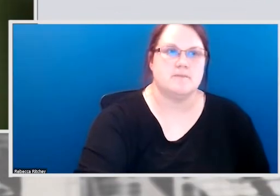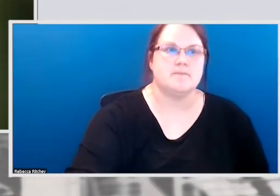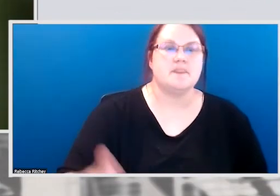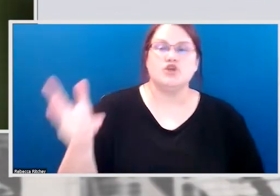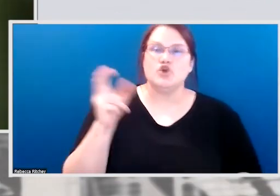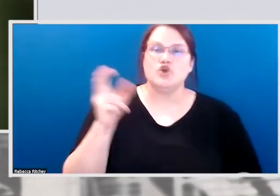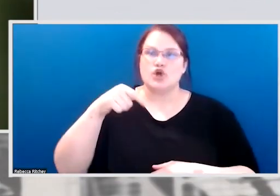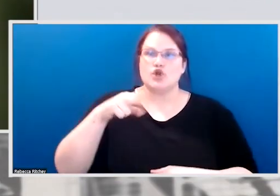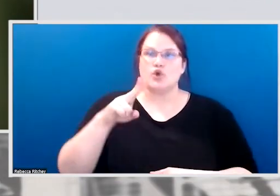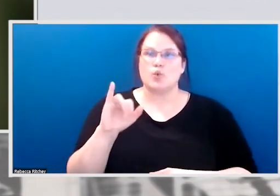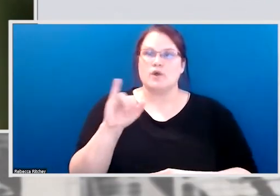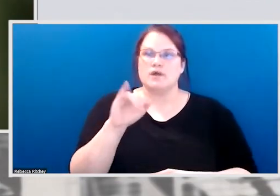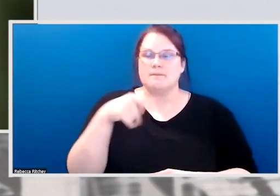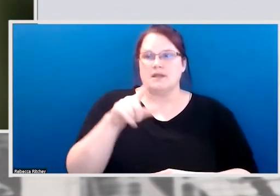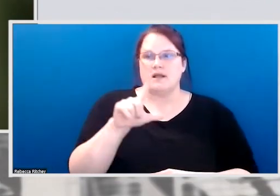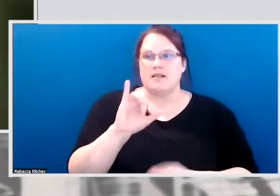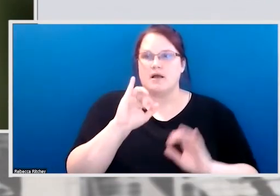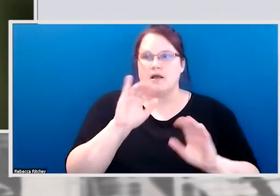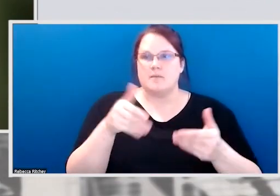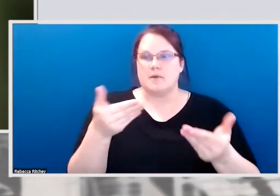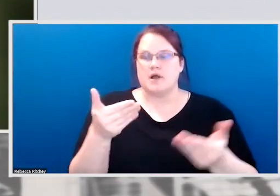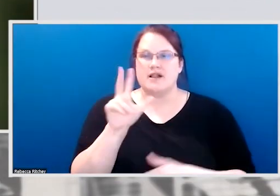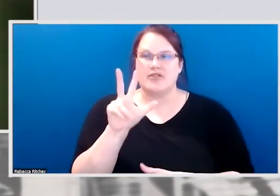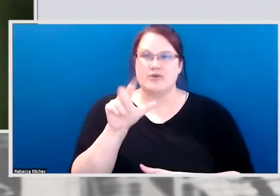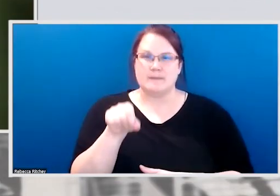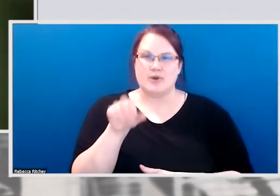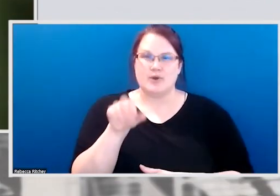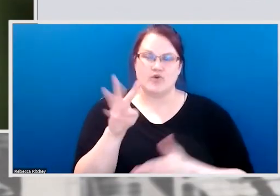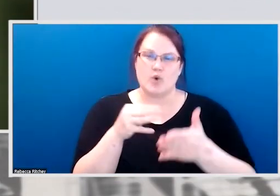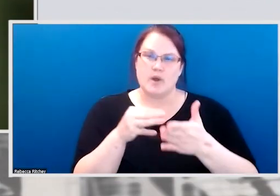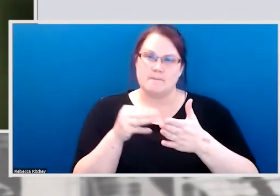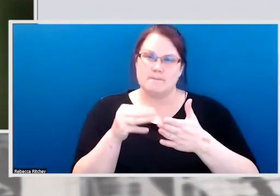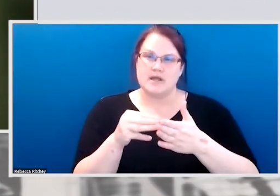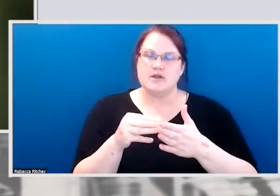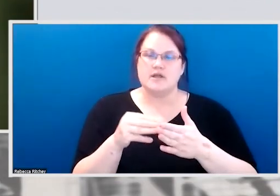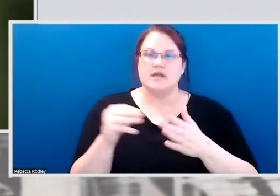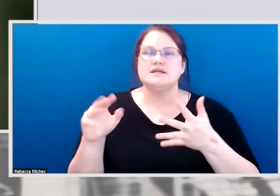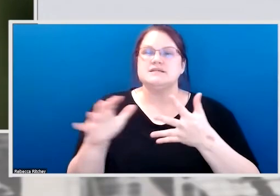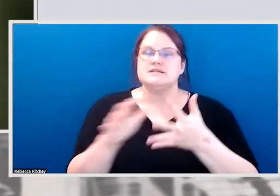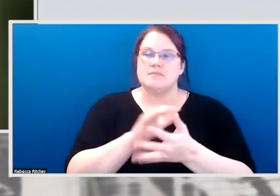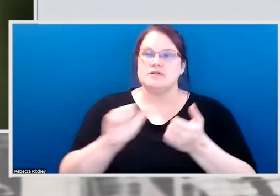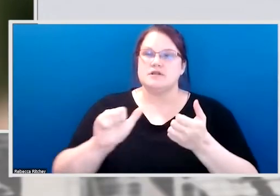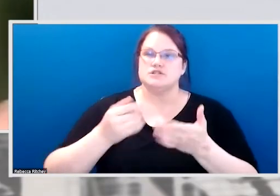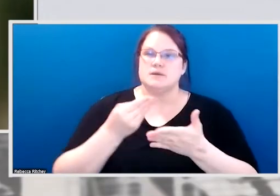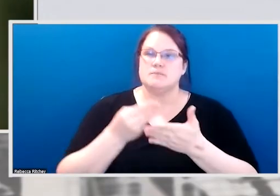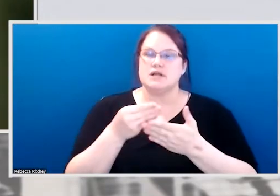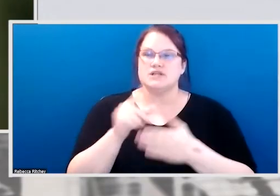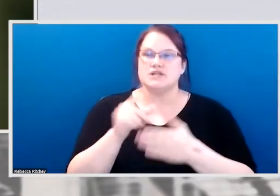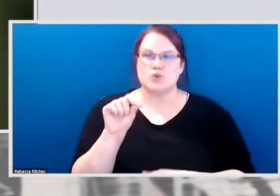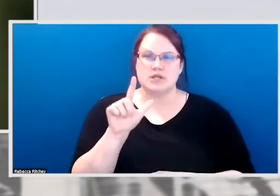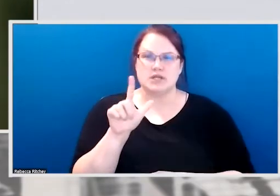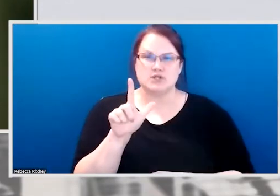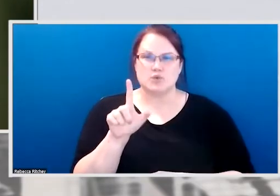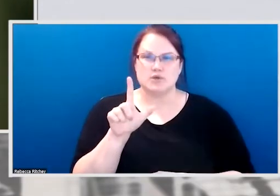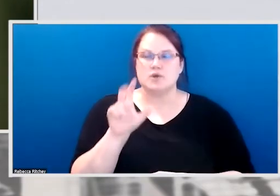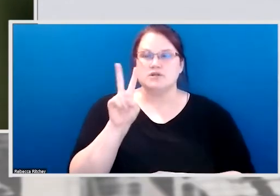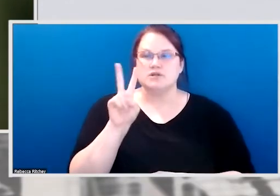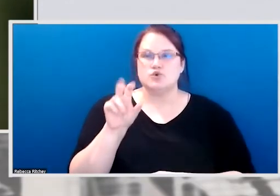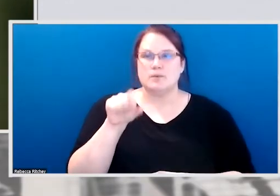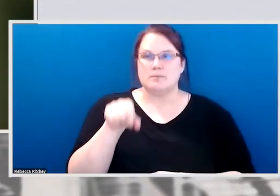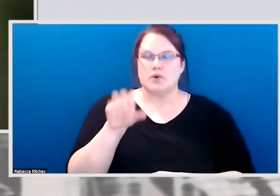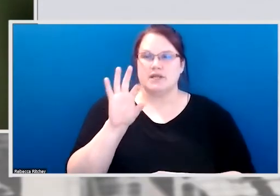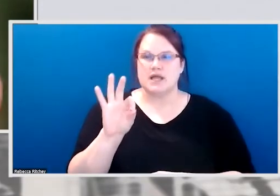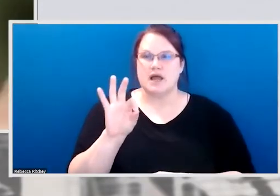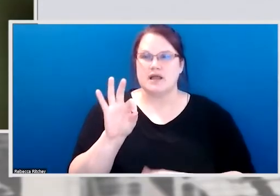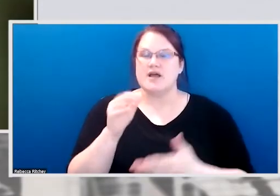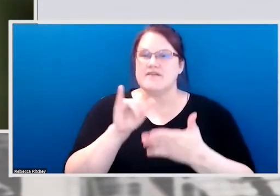quiz that PLI was provided $3.4 million in demolition funds in 2021. 2.9 million of